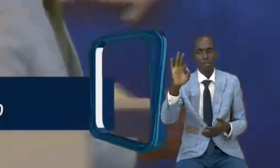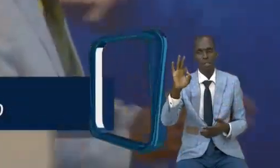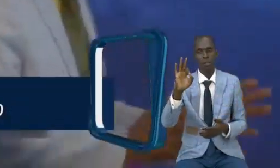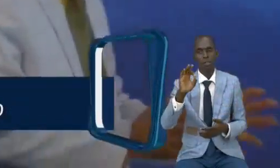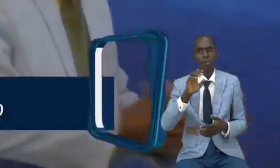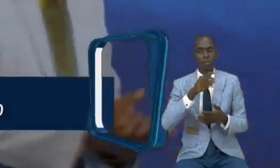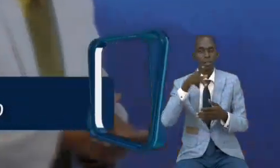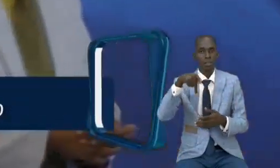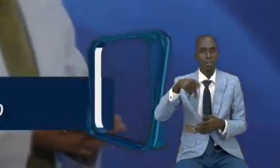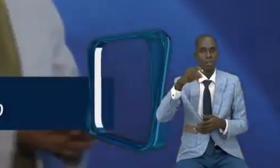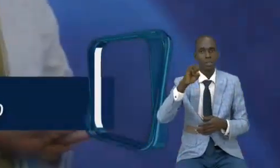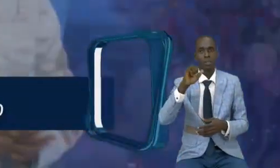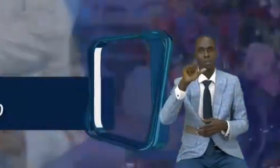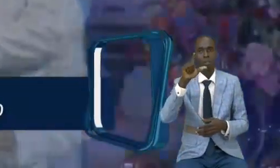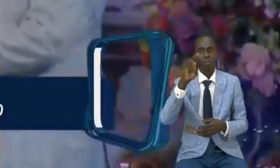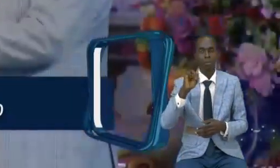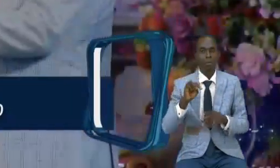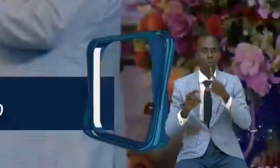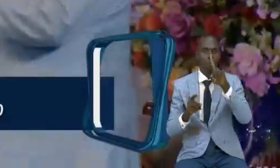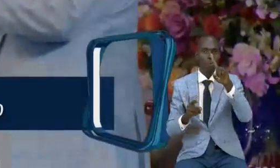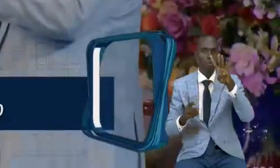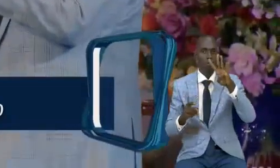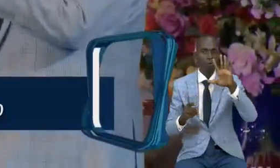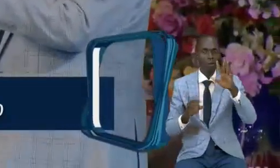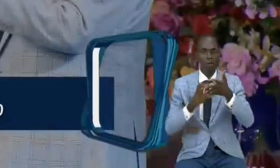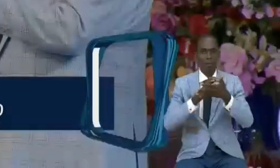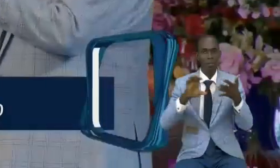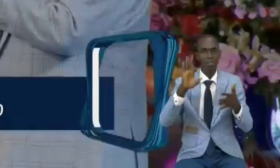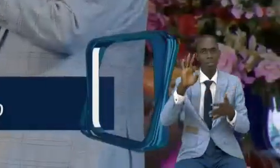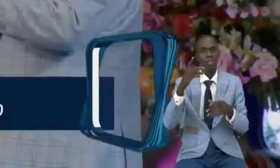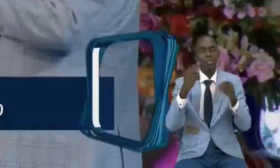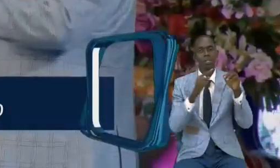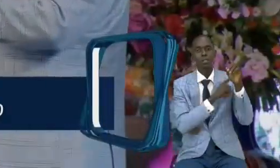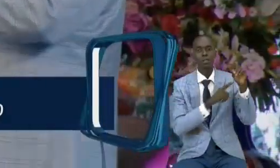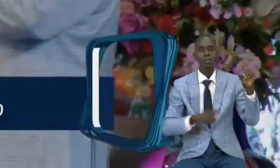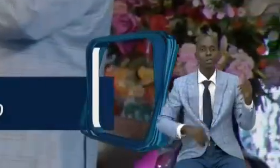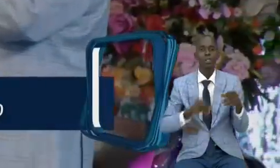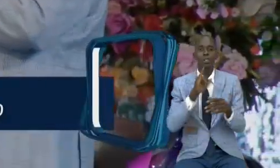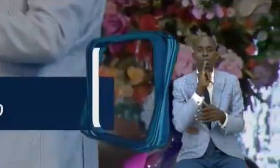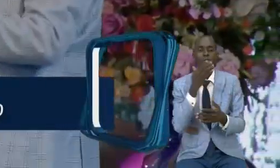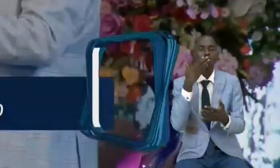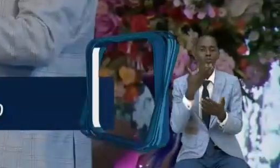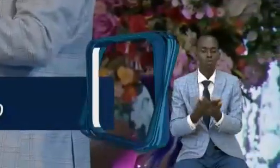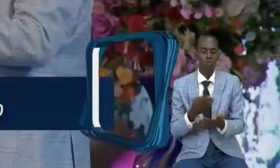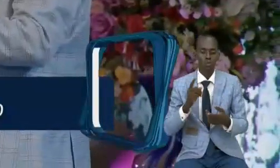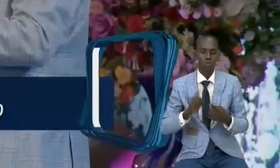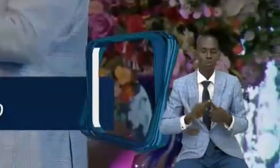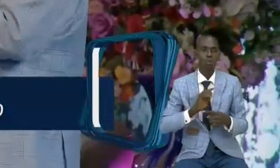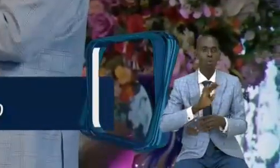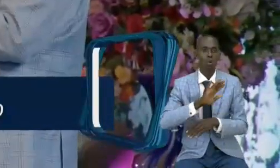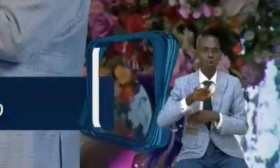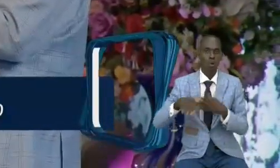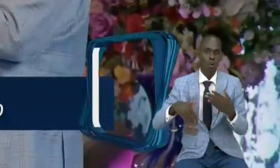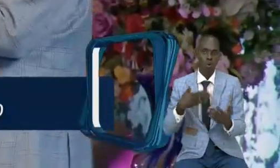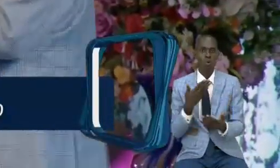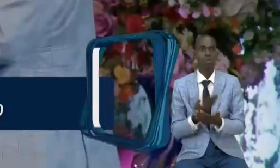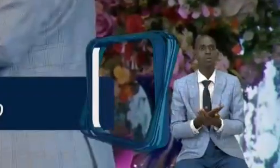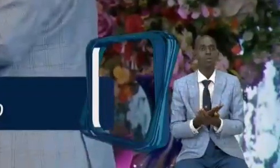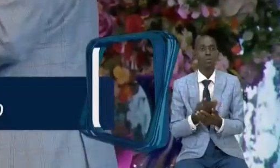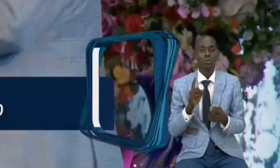Psalm 145, verse 9. The Lord is good to all. To how